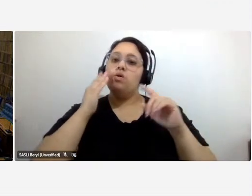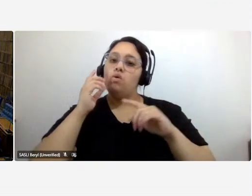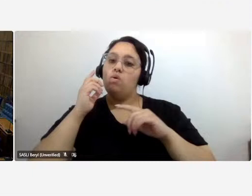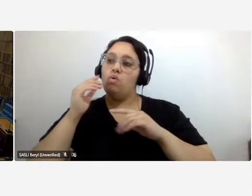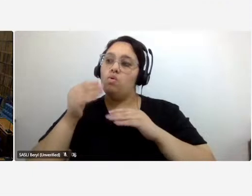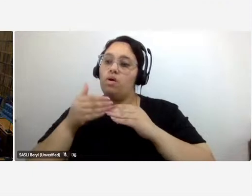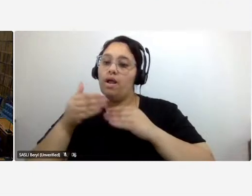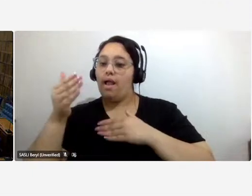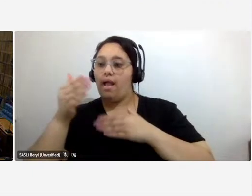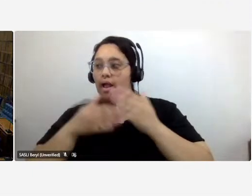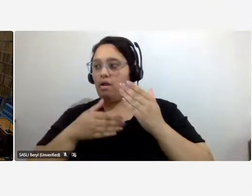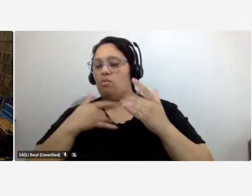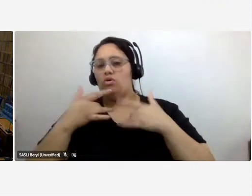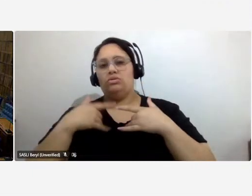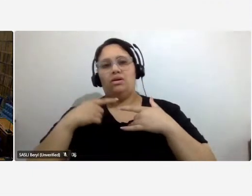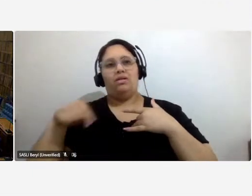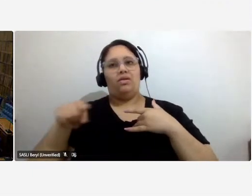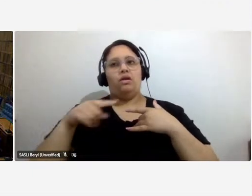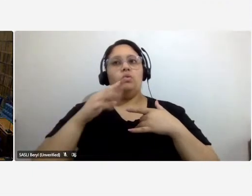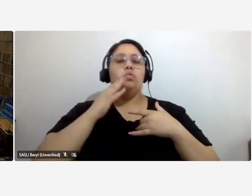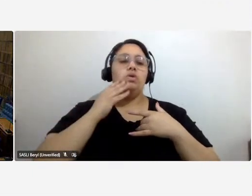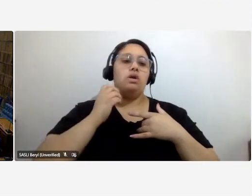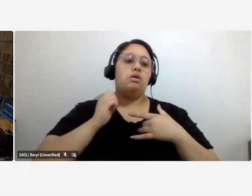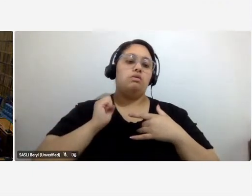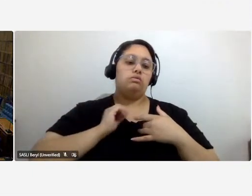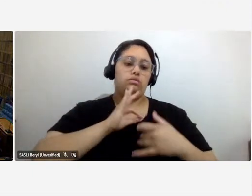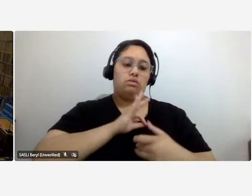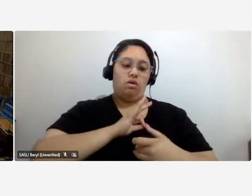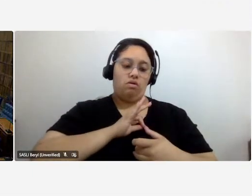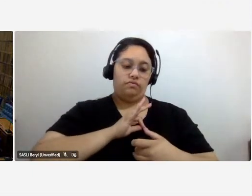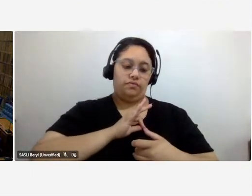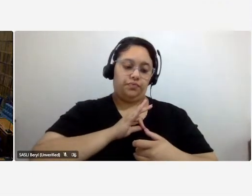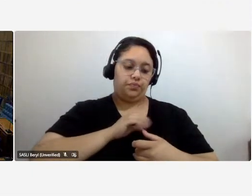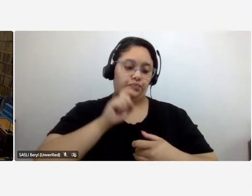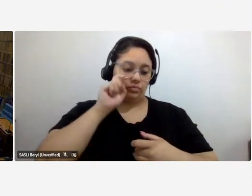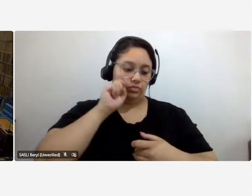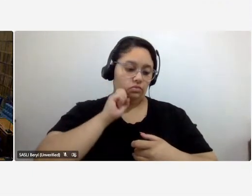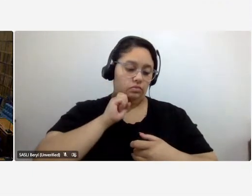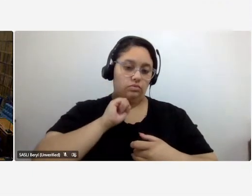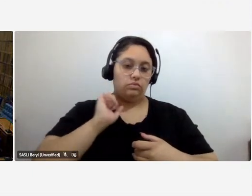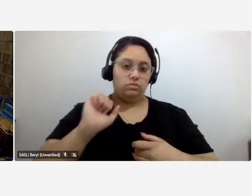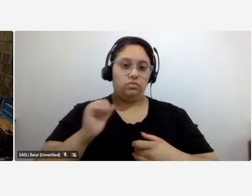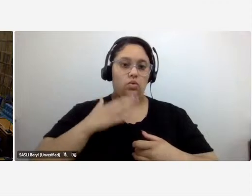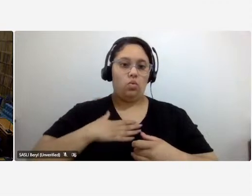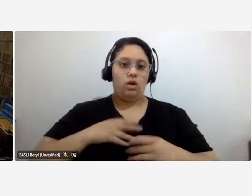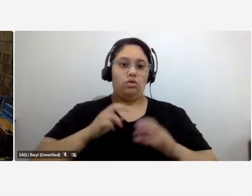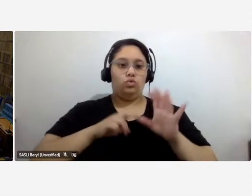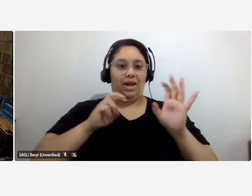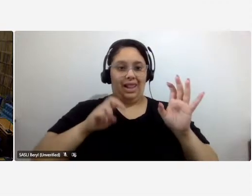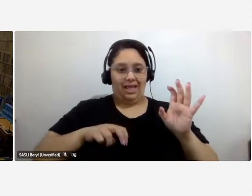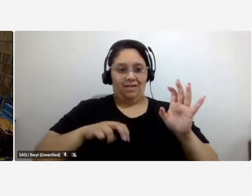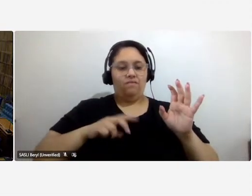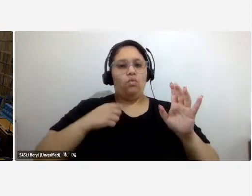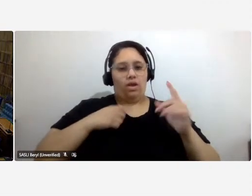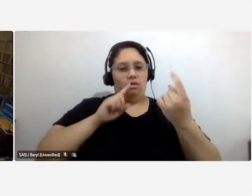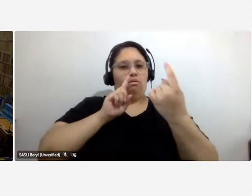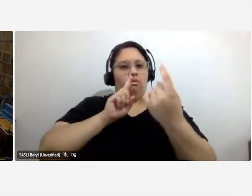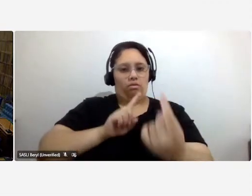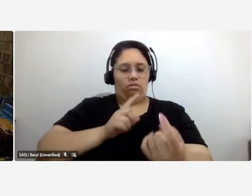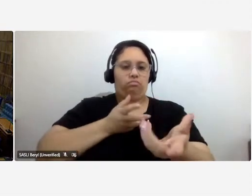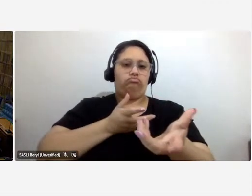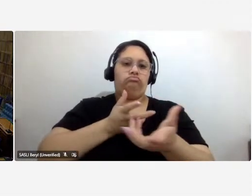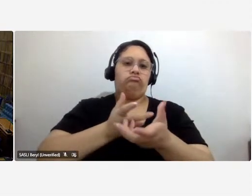we worry about. And every time an employee of that age wants to leave, there's a sit-down